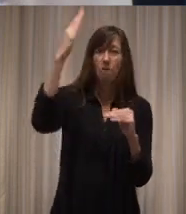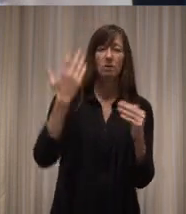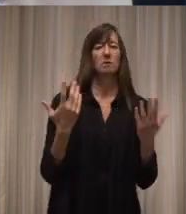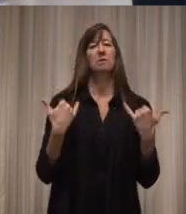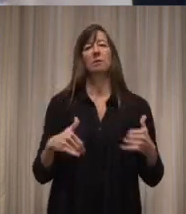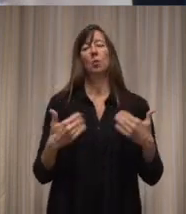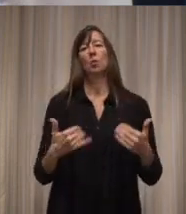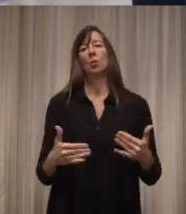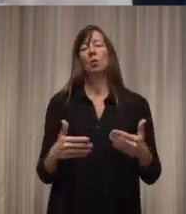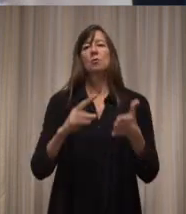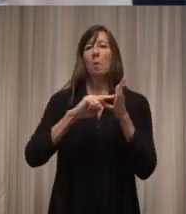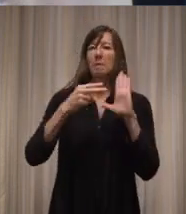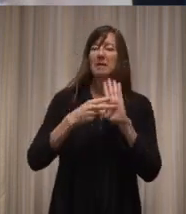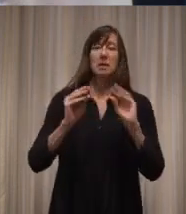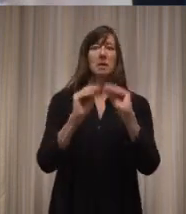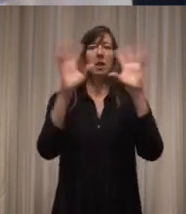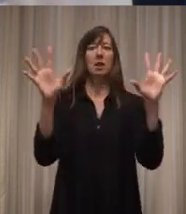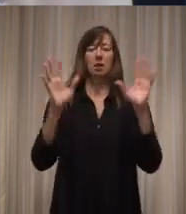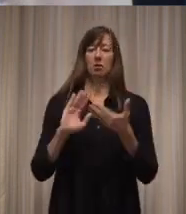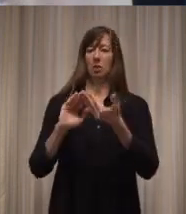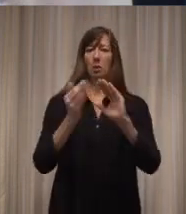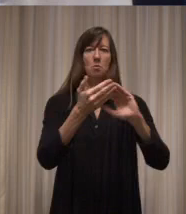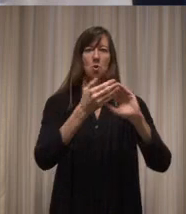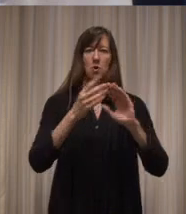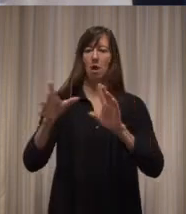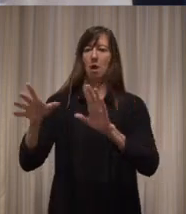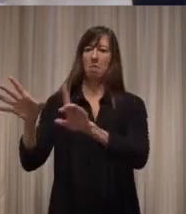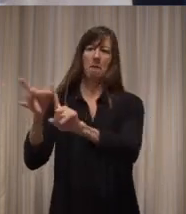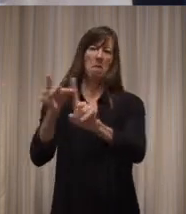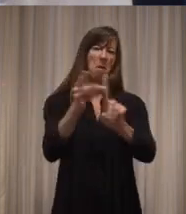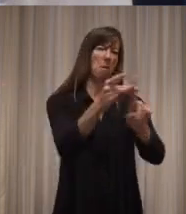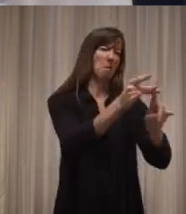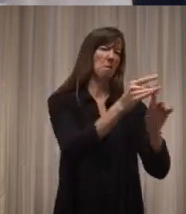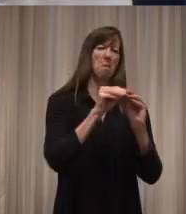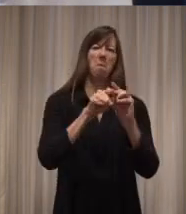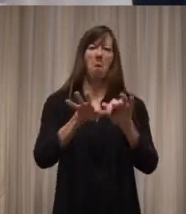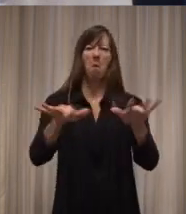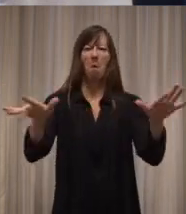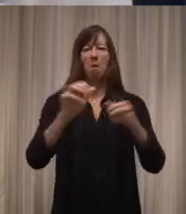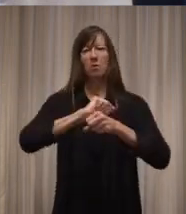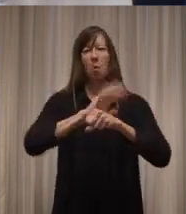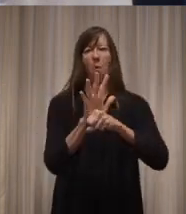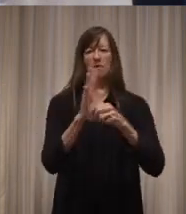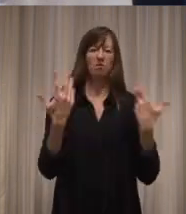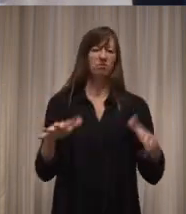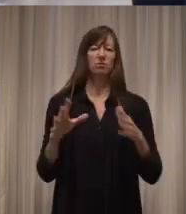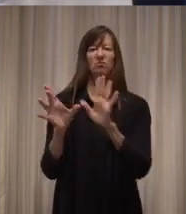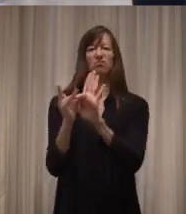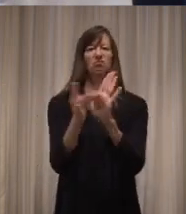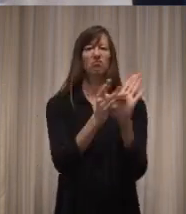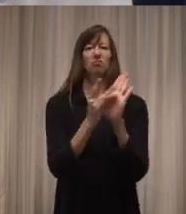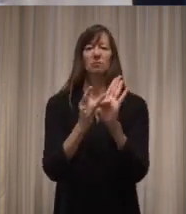clear indication of community spread of COVID-19 throughout Ulster County. And unfortunately, we have also had in the